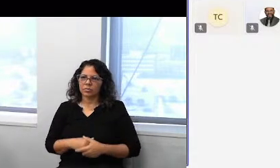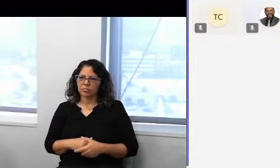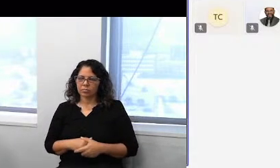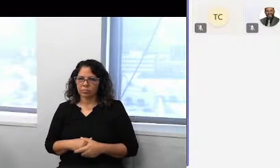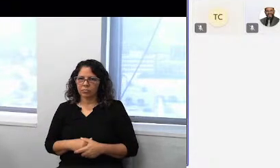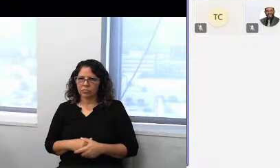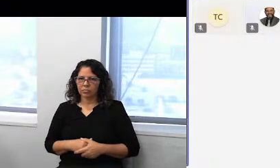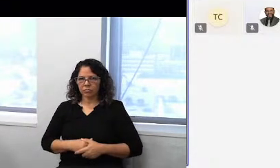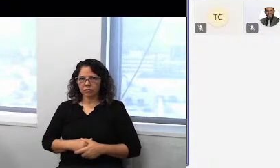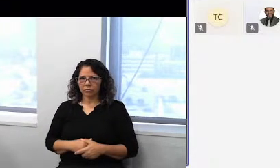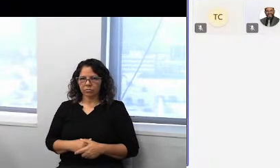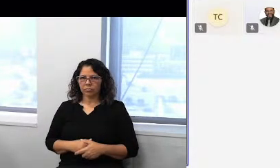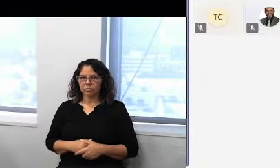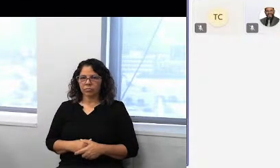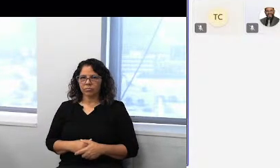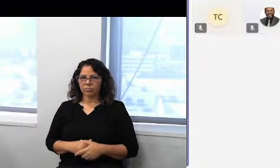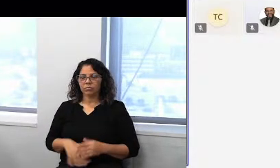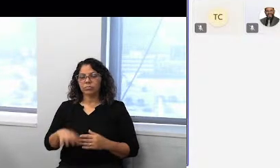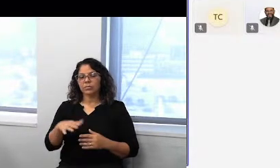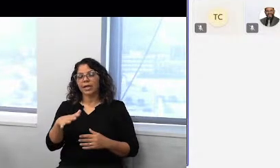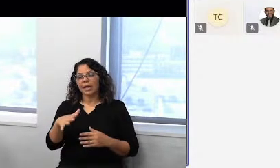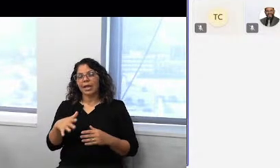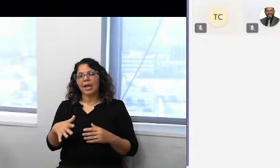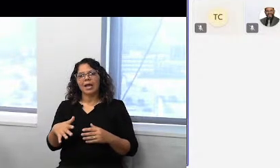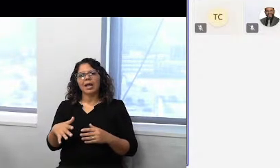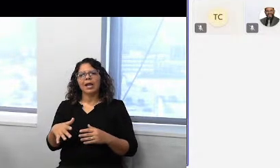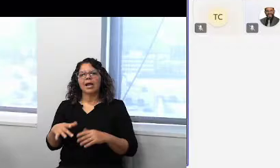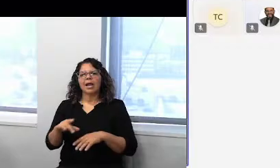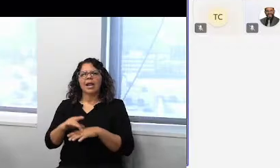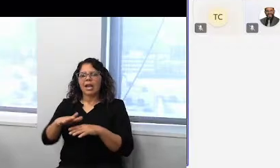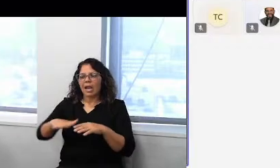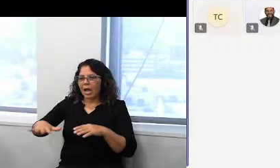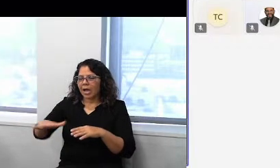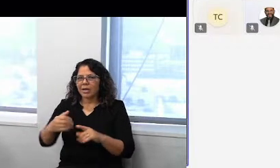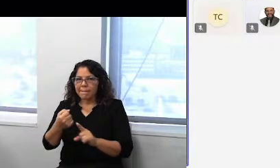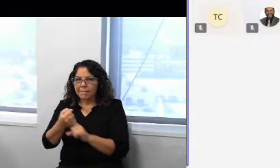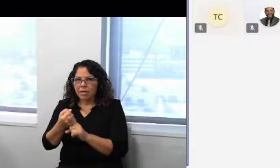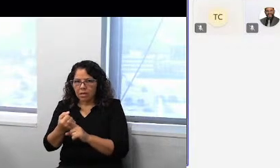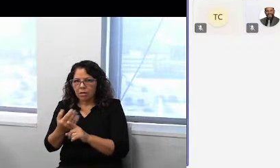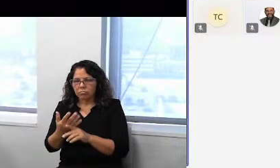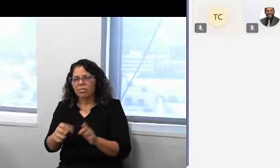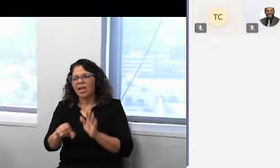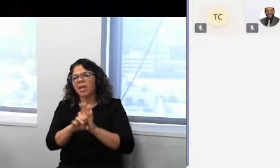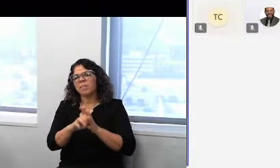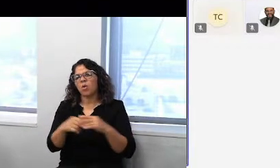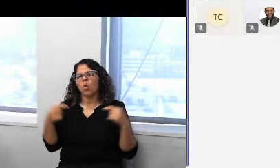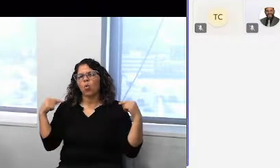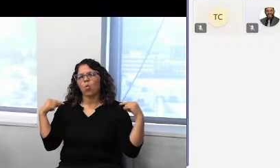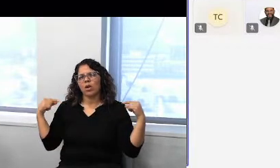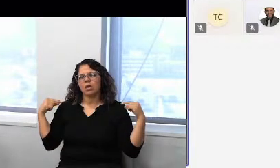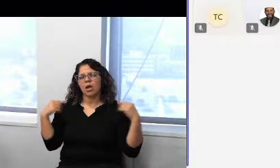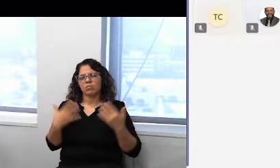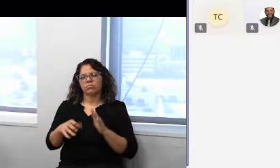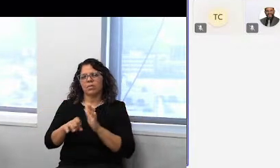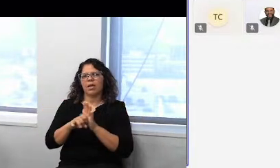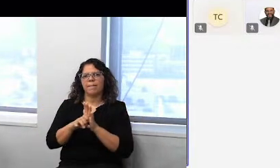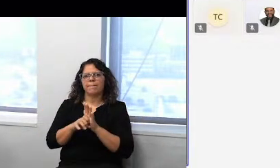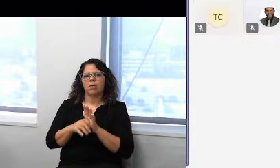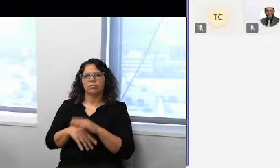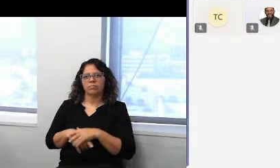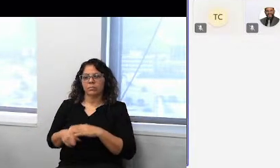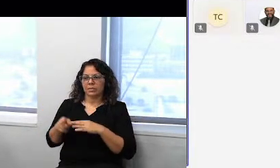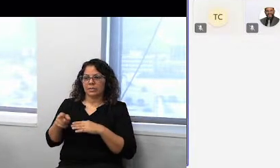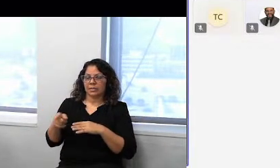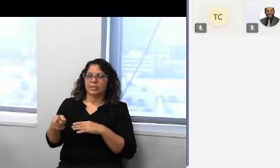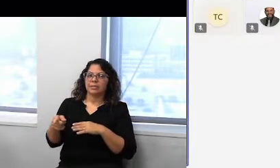Guanica, it's a Superfund area, and it has a lot of additional regulations, and they should have. You have historical